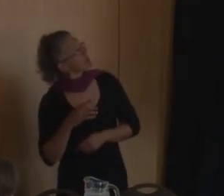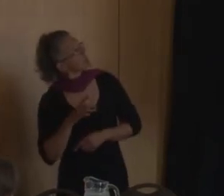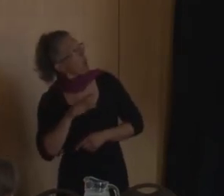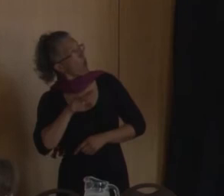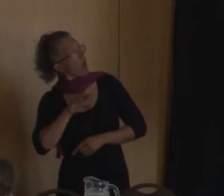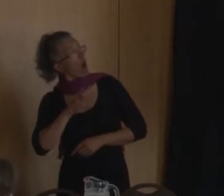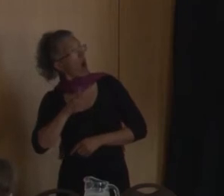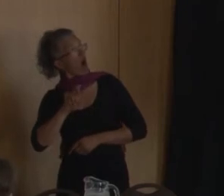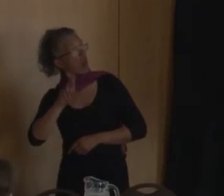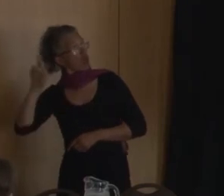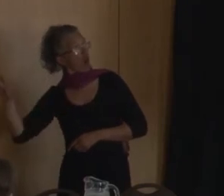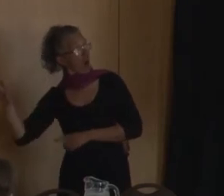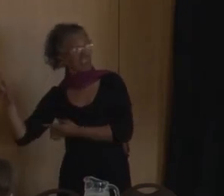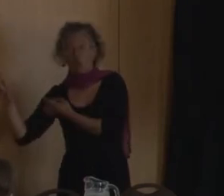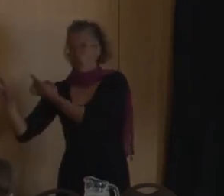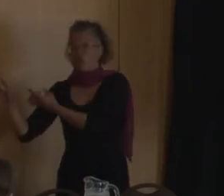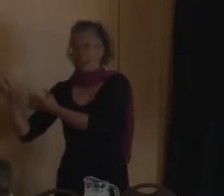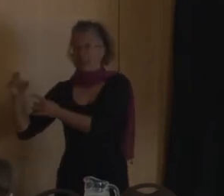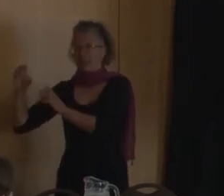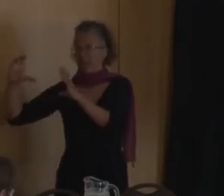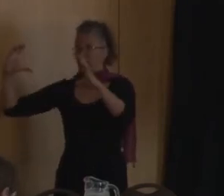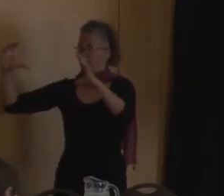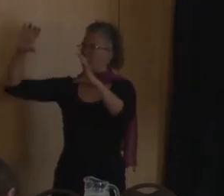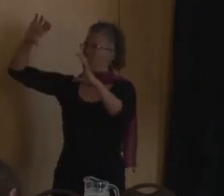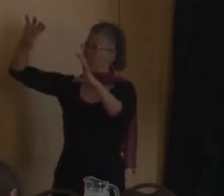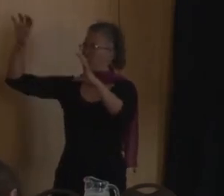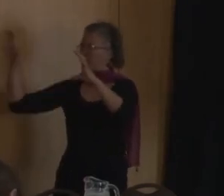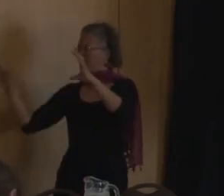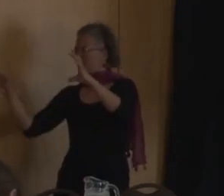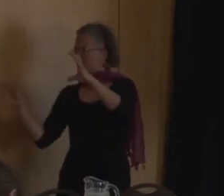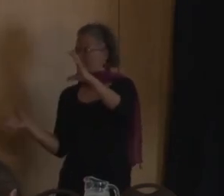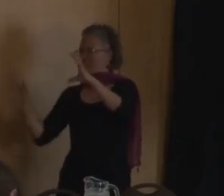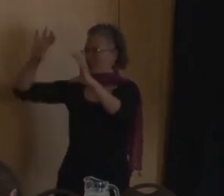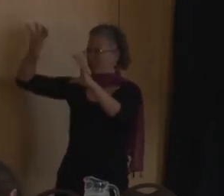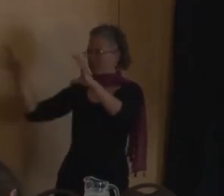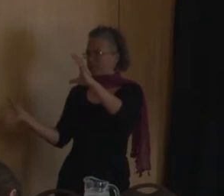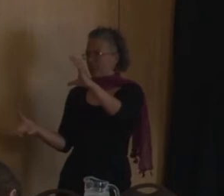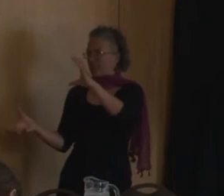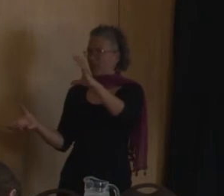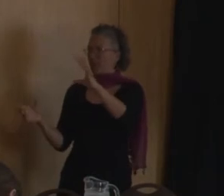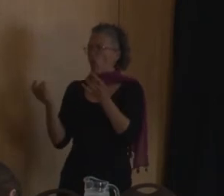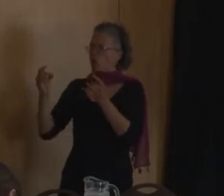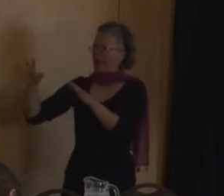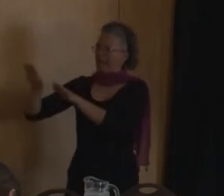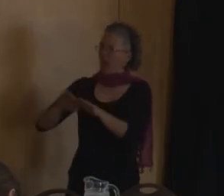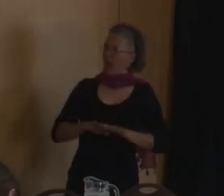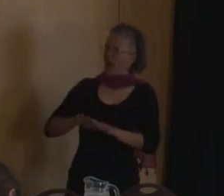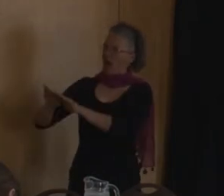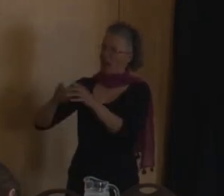they're already our biggest audiences. And they're quite aligned in many ways in what they're looking for, particularly